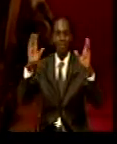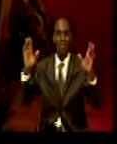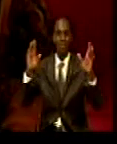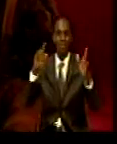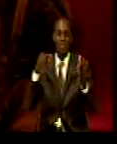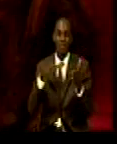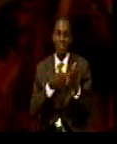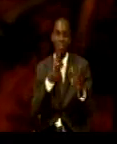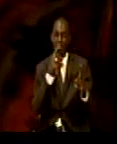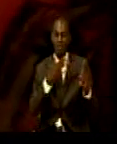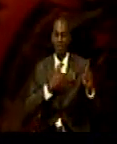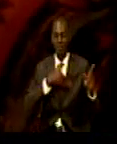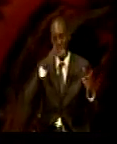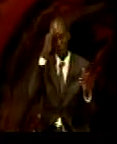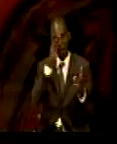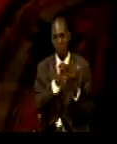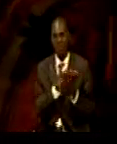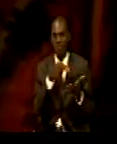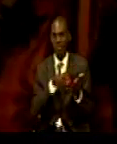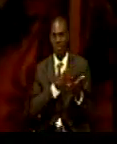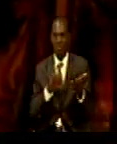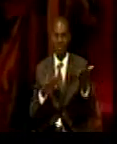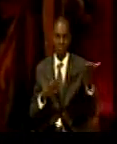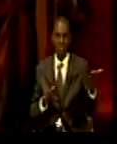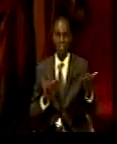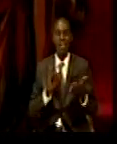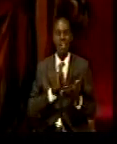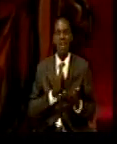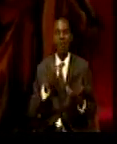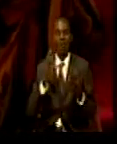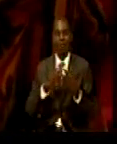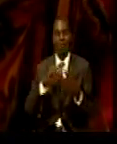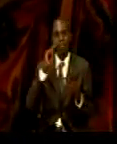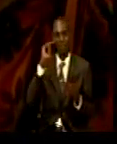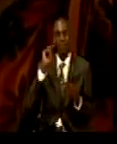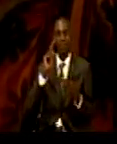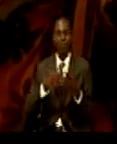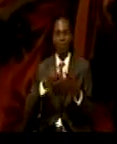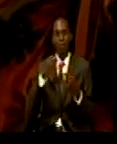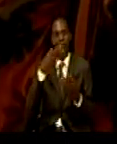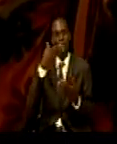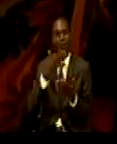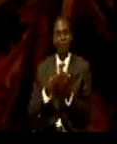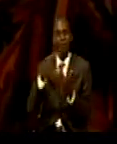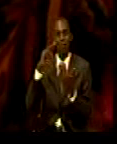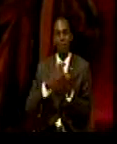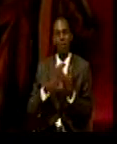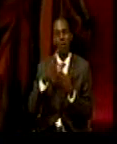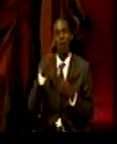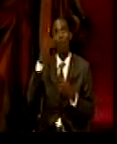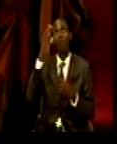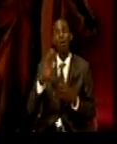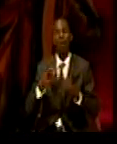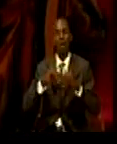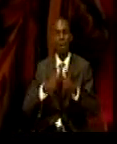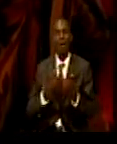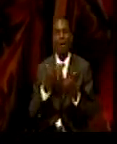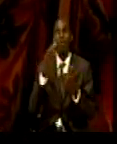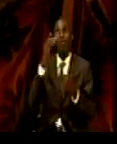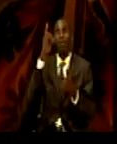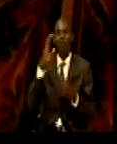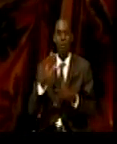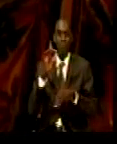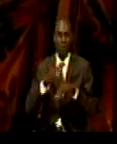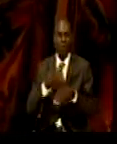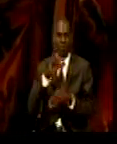husband standing. I want to testify to the goodness of God, how God has touched him this very night